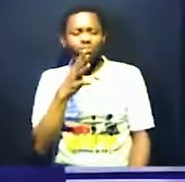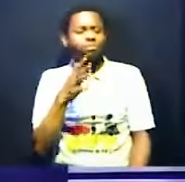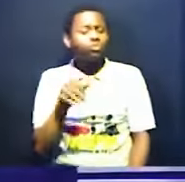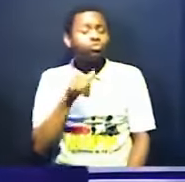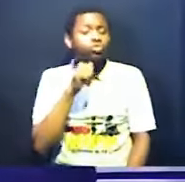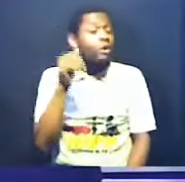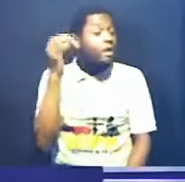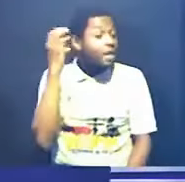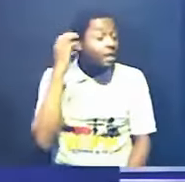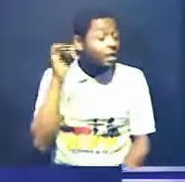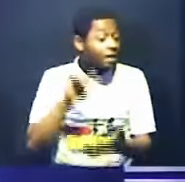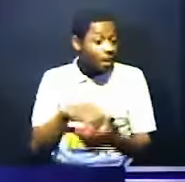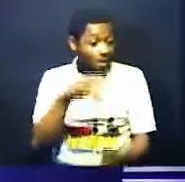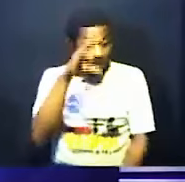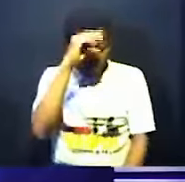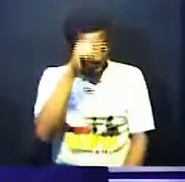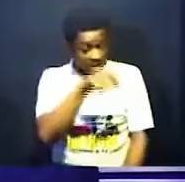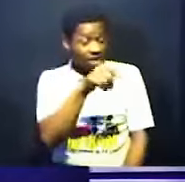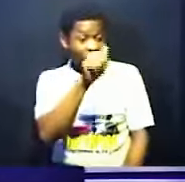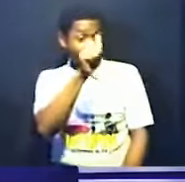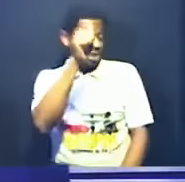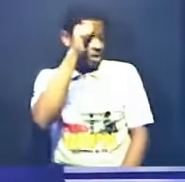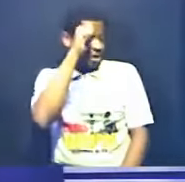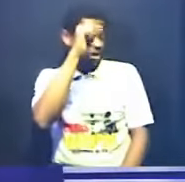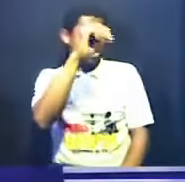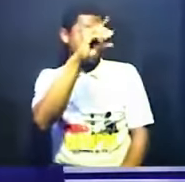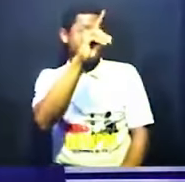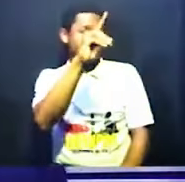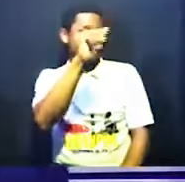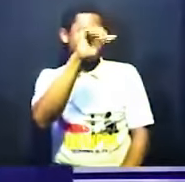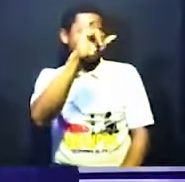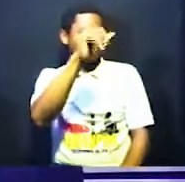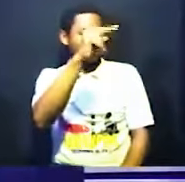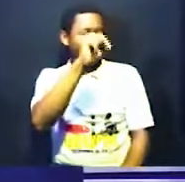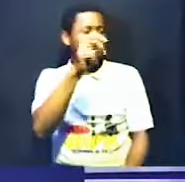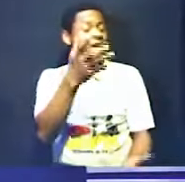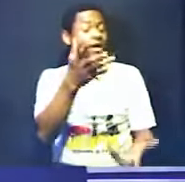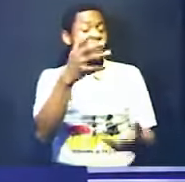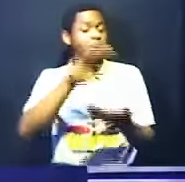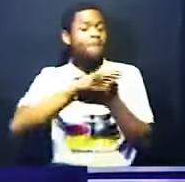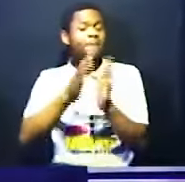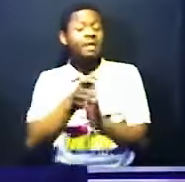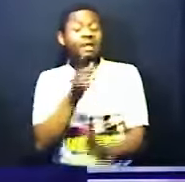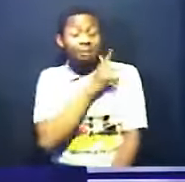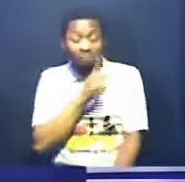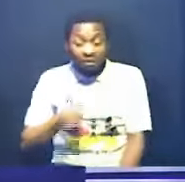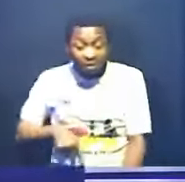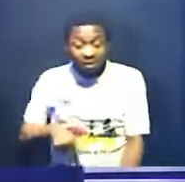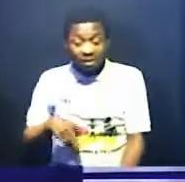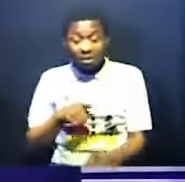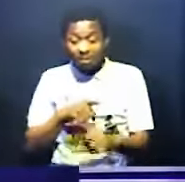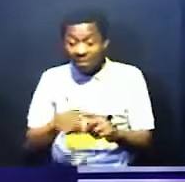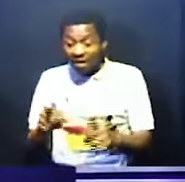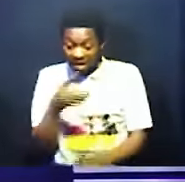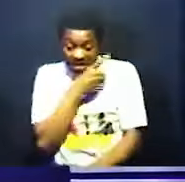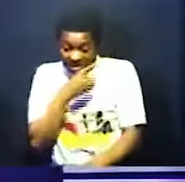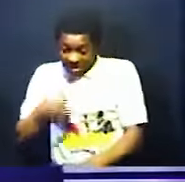Haggit, has become king, and our Lord David knows nothing about